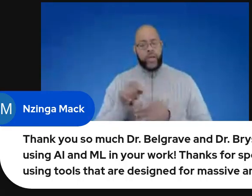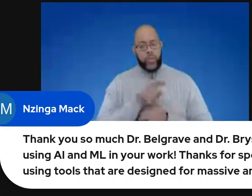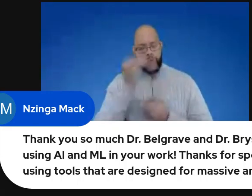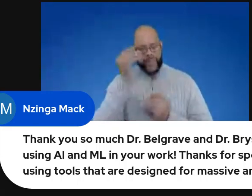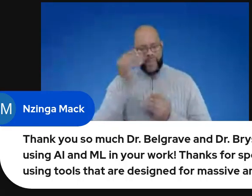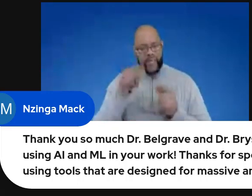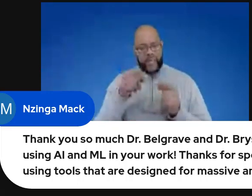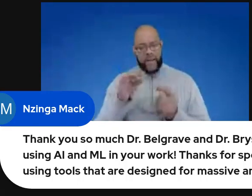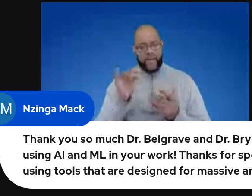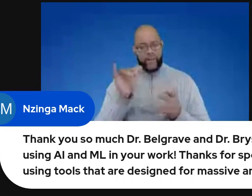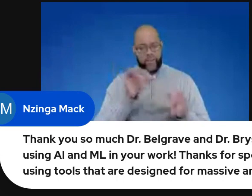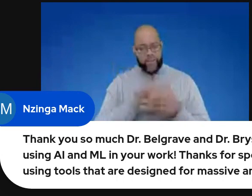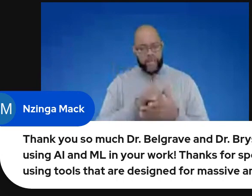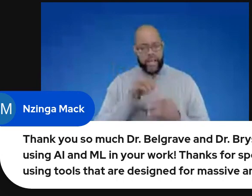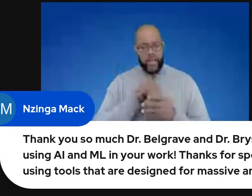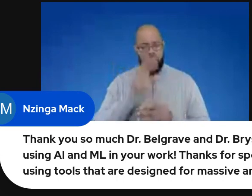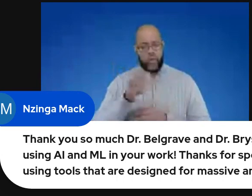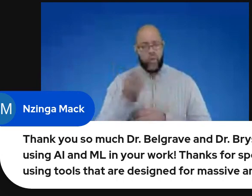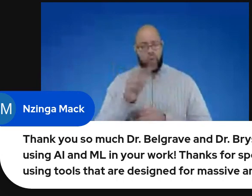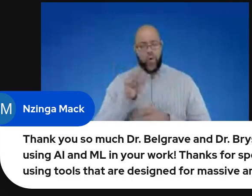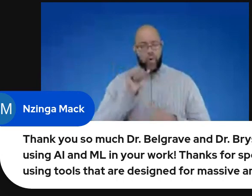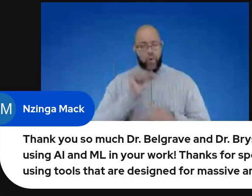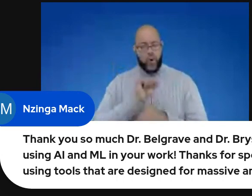of this in your own work?